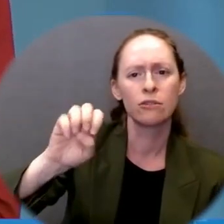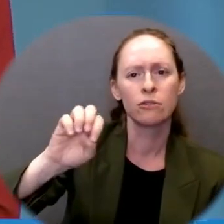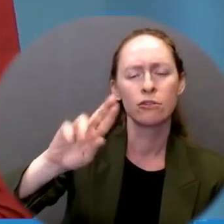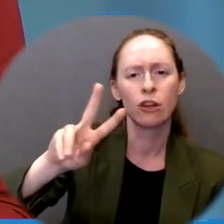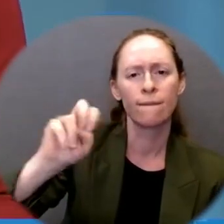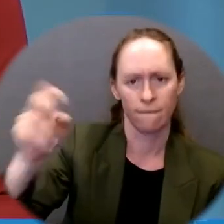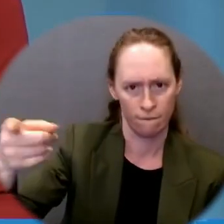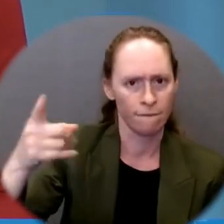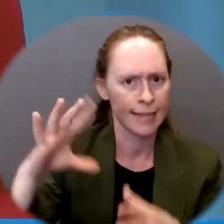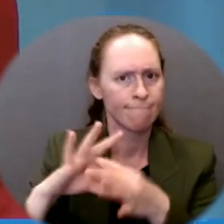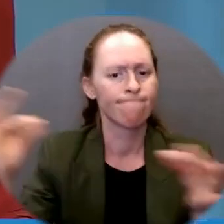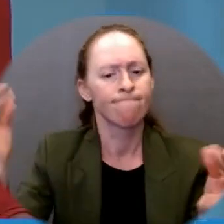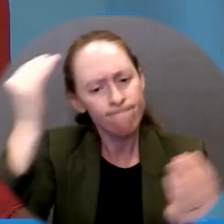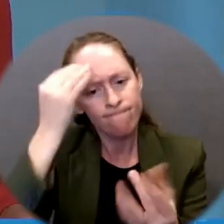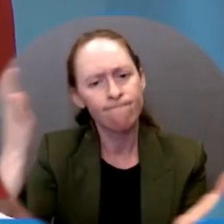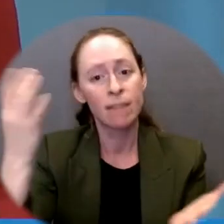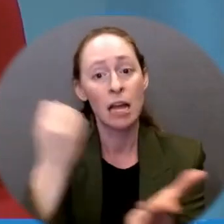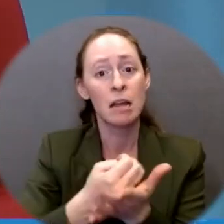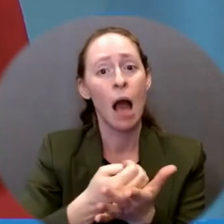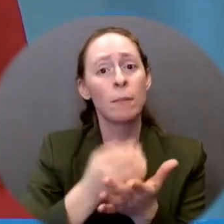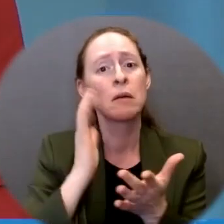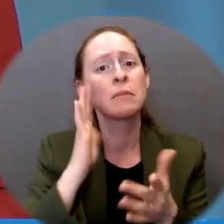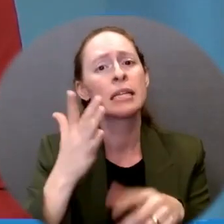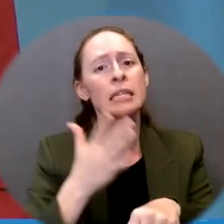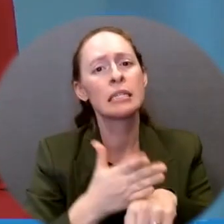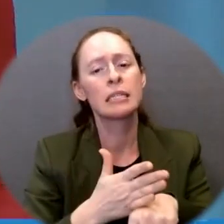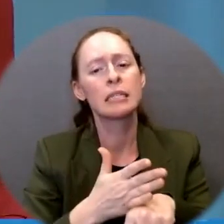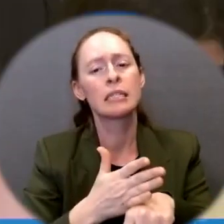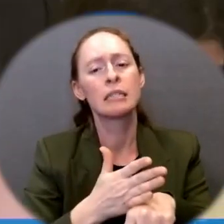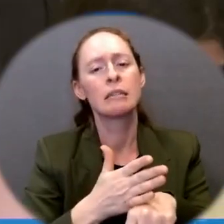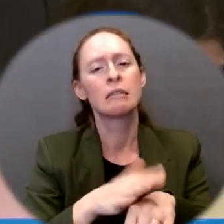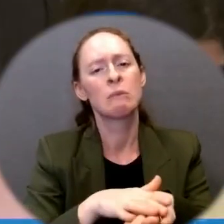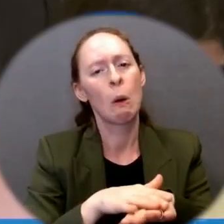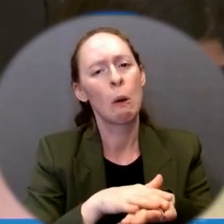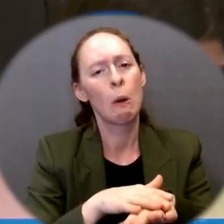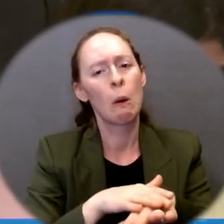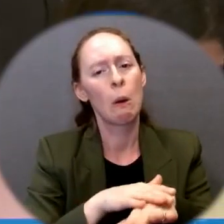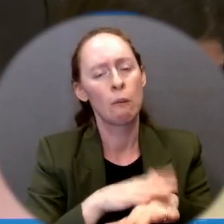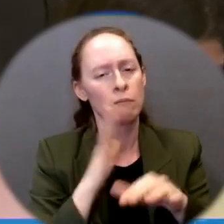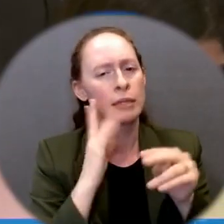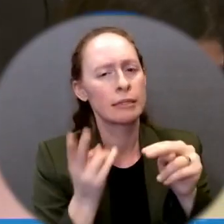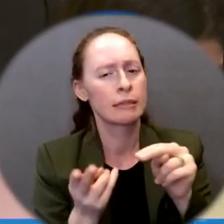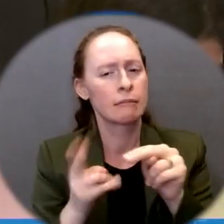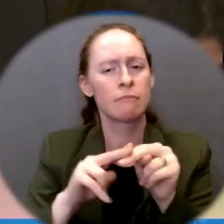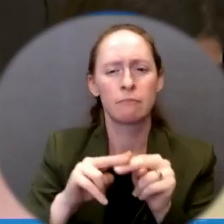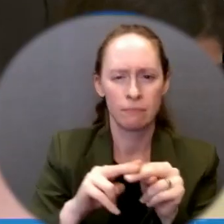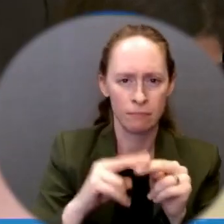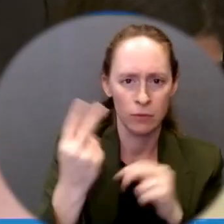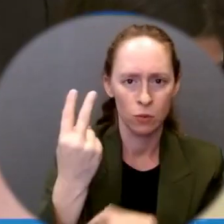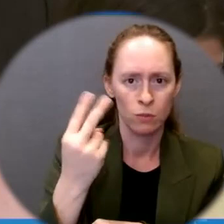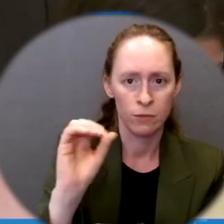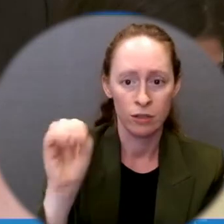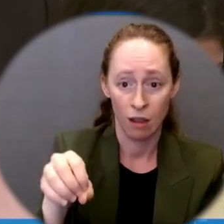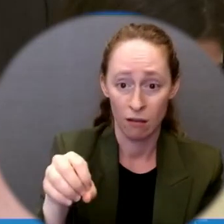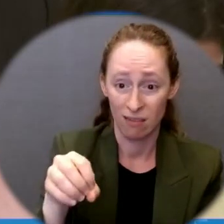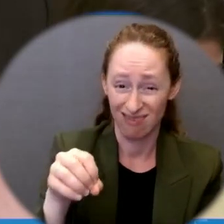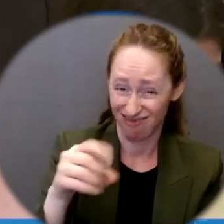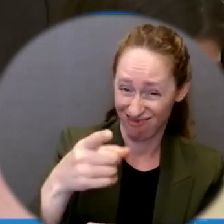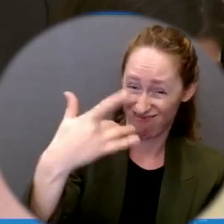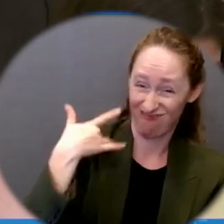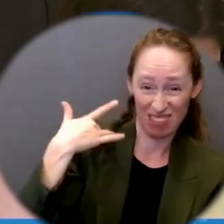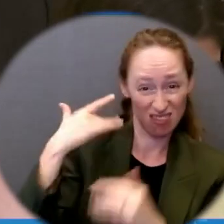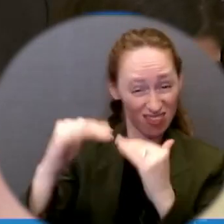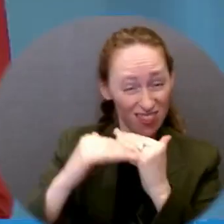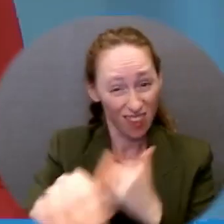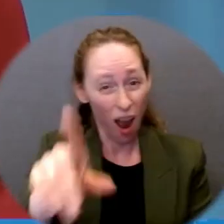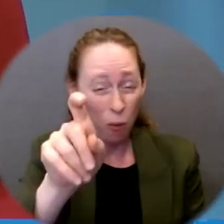to growing just 0.2% for the entirety of this year and then 1.2% for next year. Is this the stable growth the president is moving us